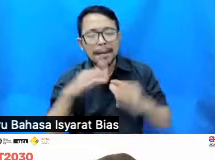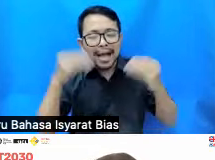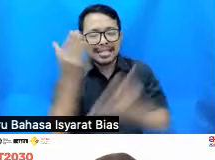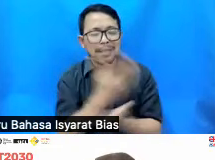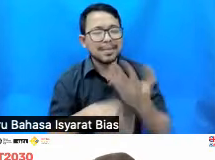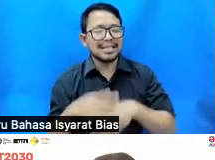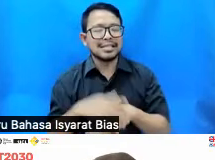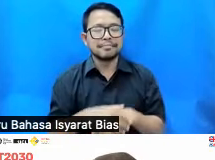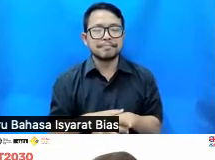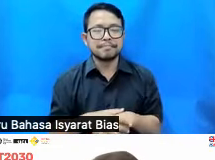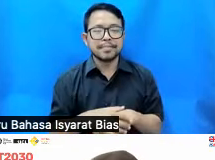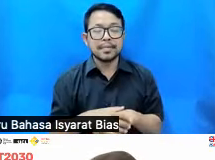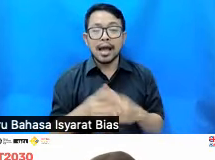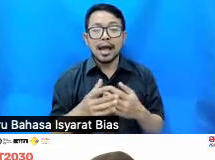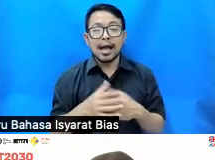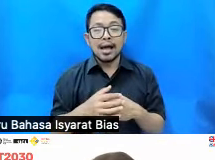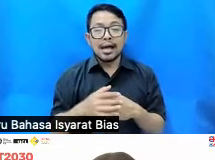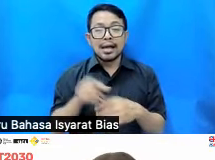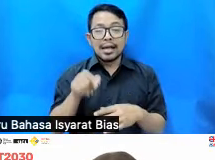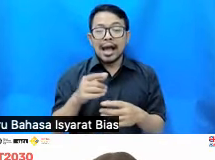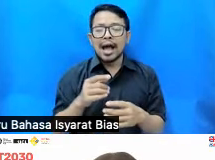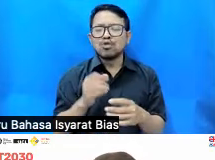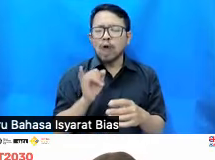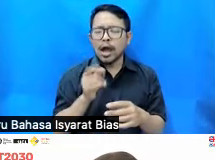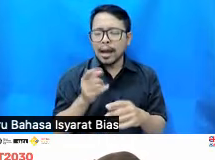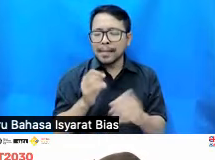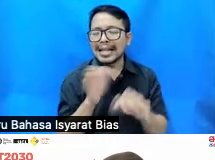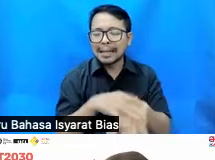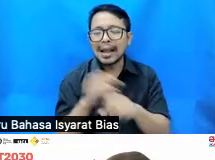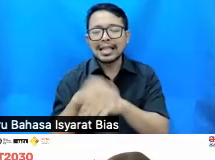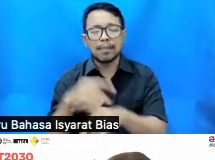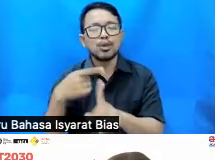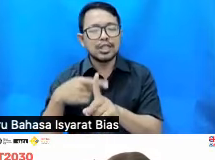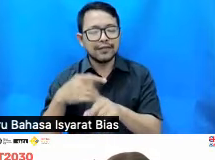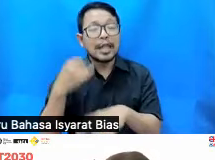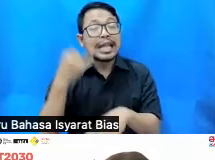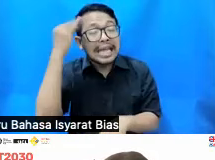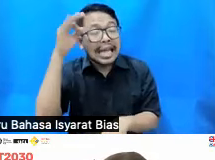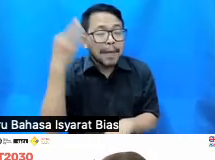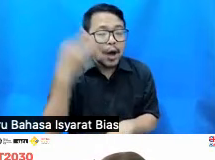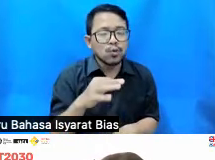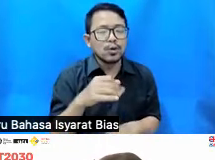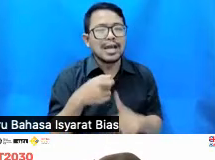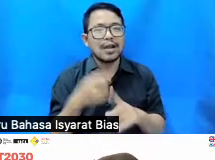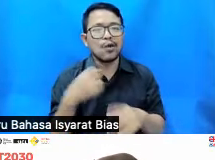best practice and innovation that the Mayor of Solo has already shared with you.